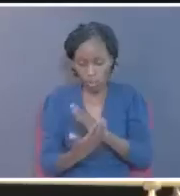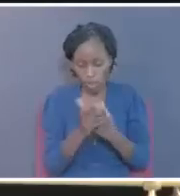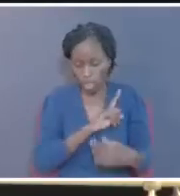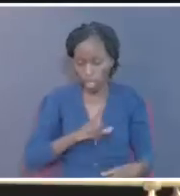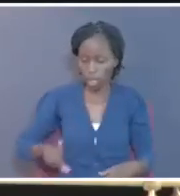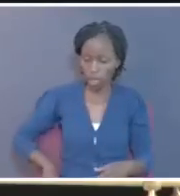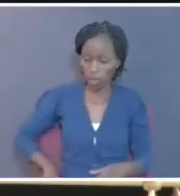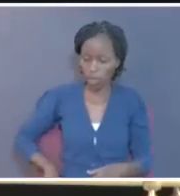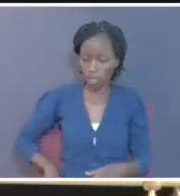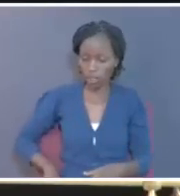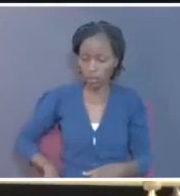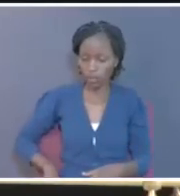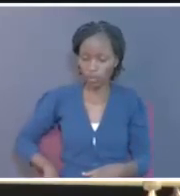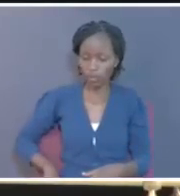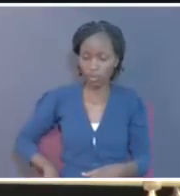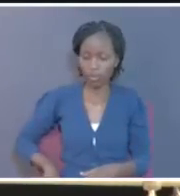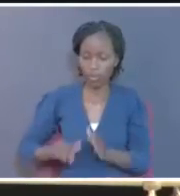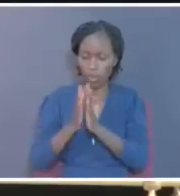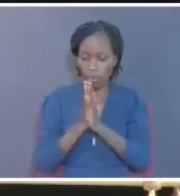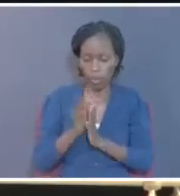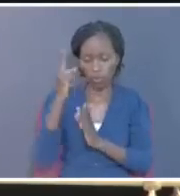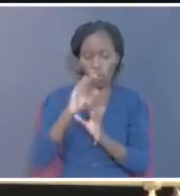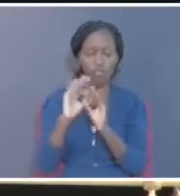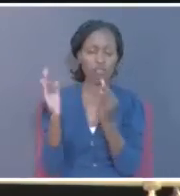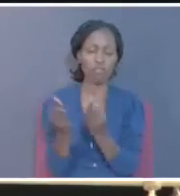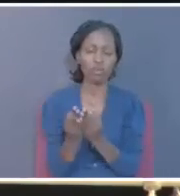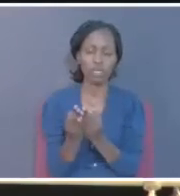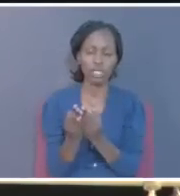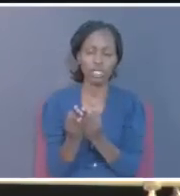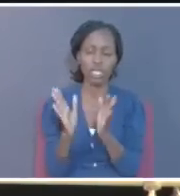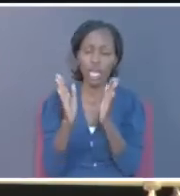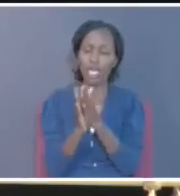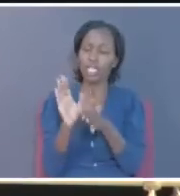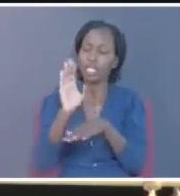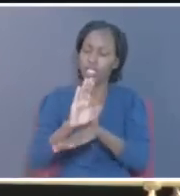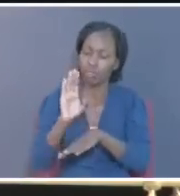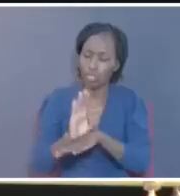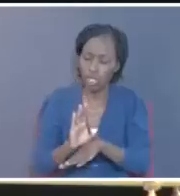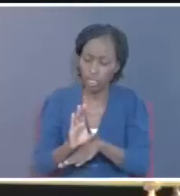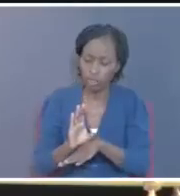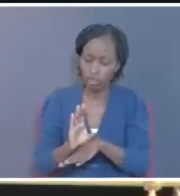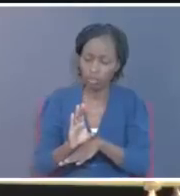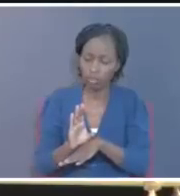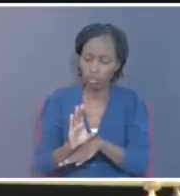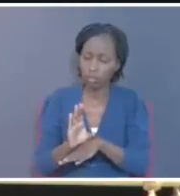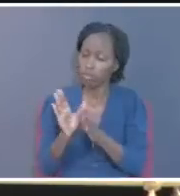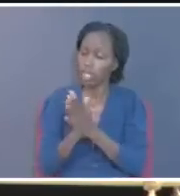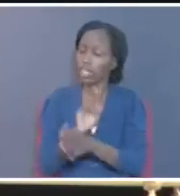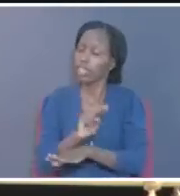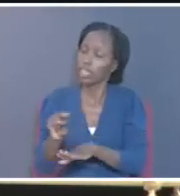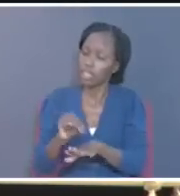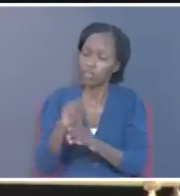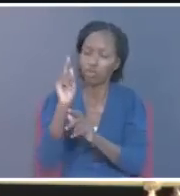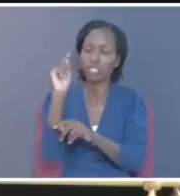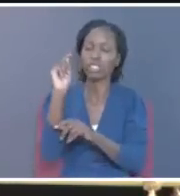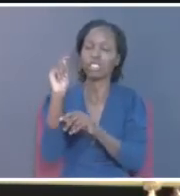on my own behalf, on behalf of families, on behalf of your church, on behalf of this nation,